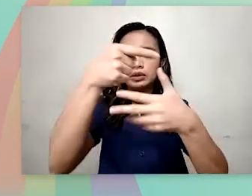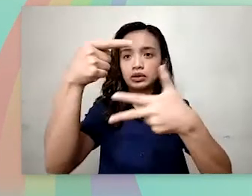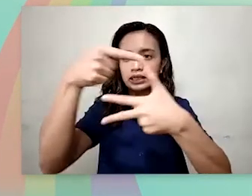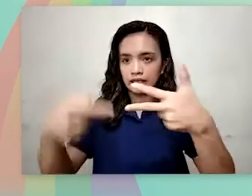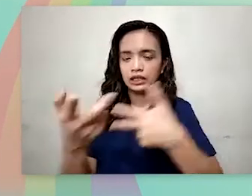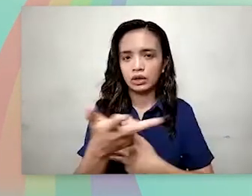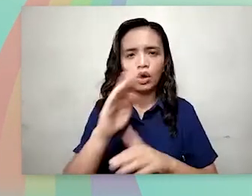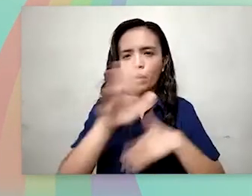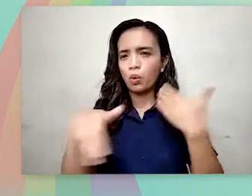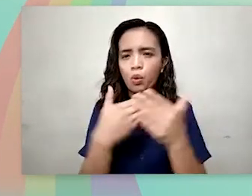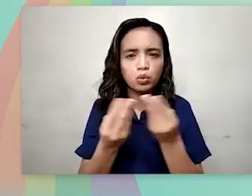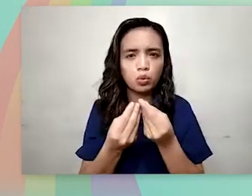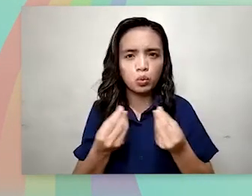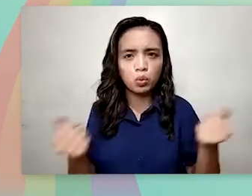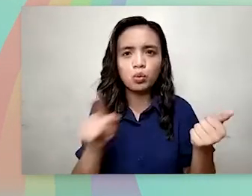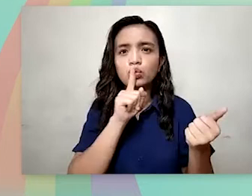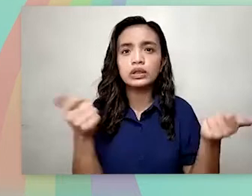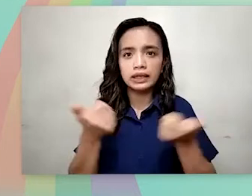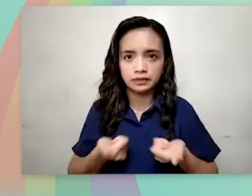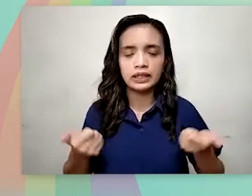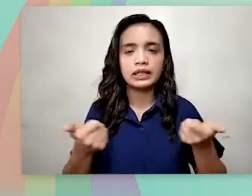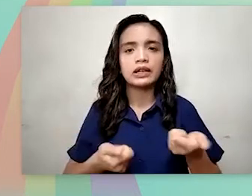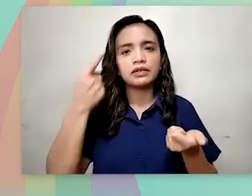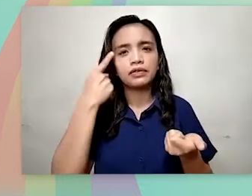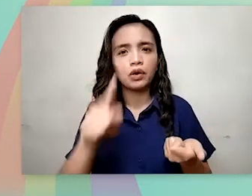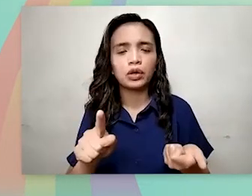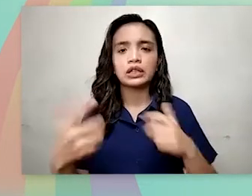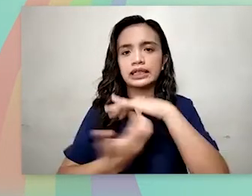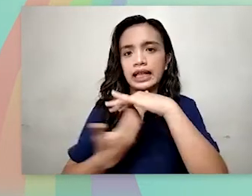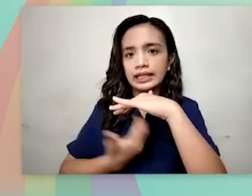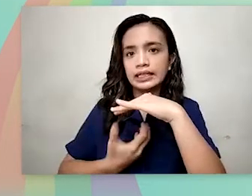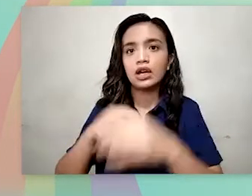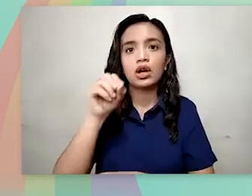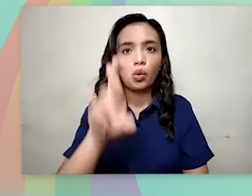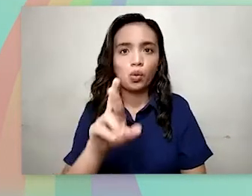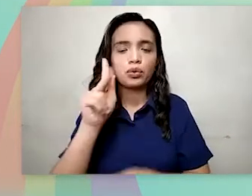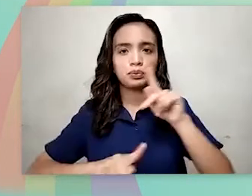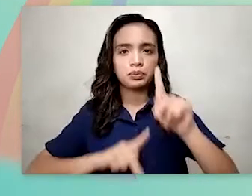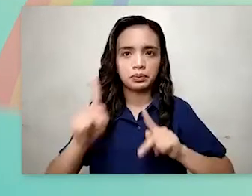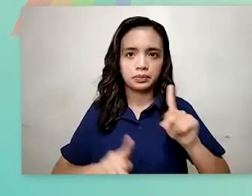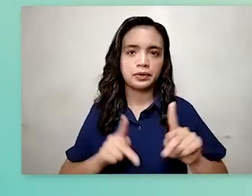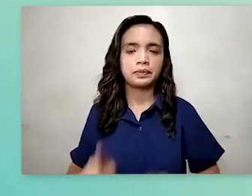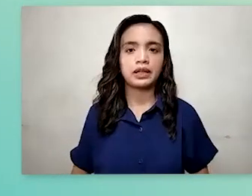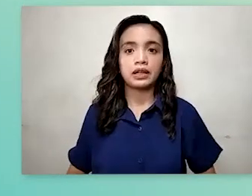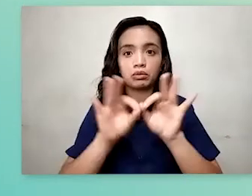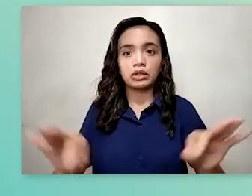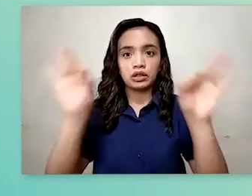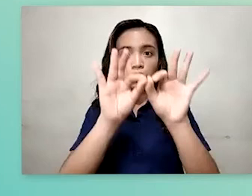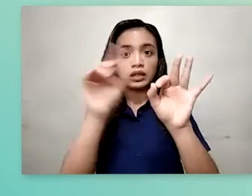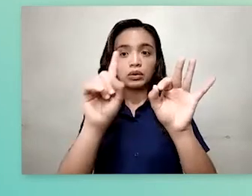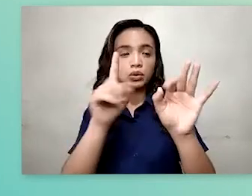PDRF, all the interventions that are available for your clients or for our countrymen, especially targeting